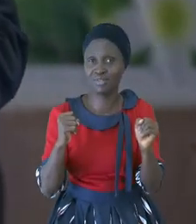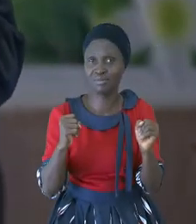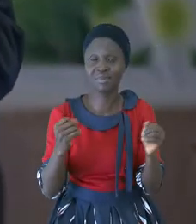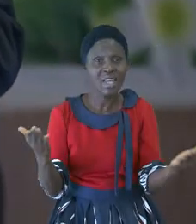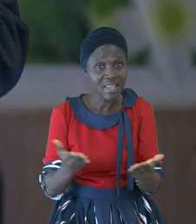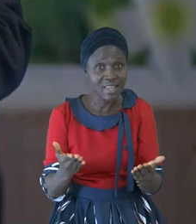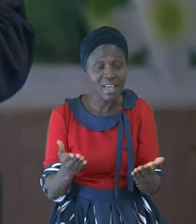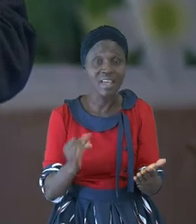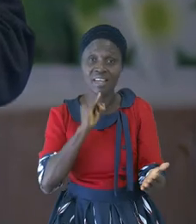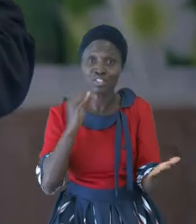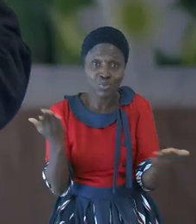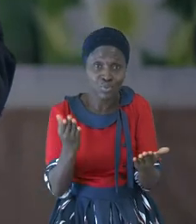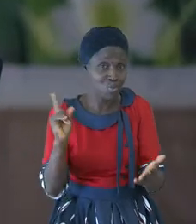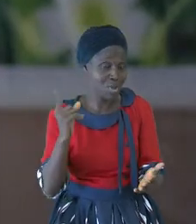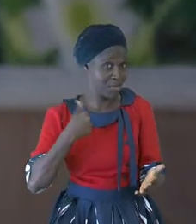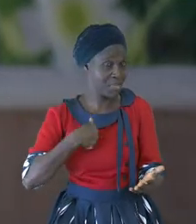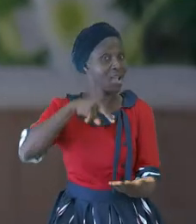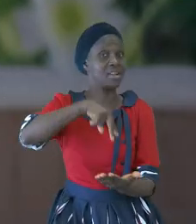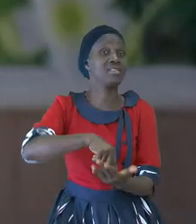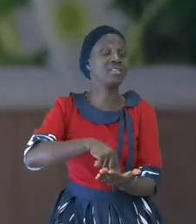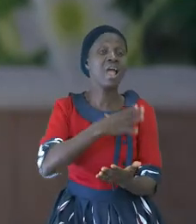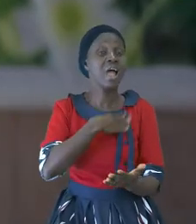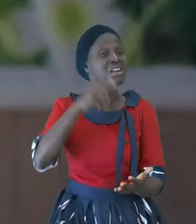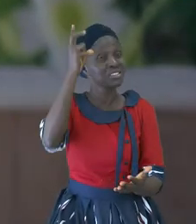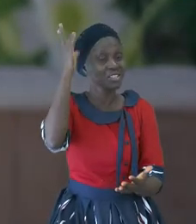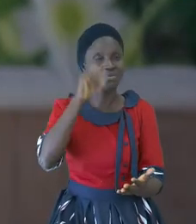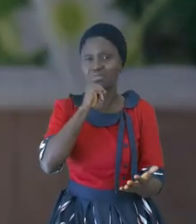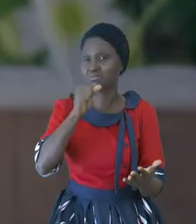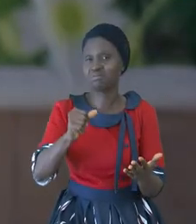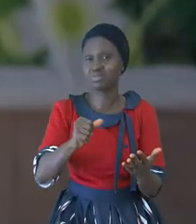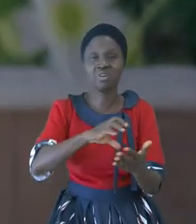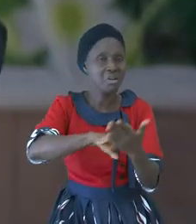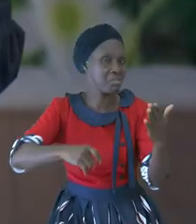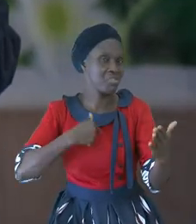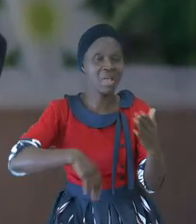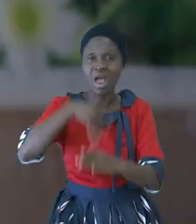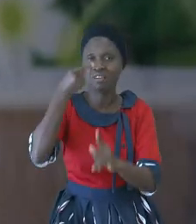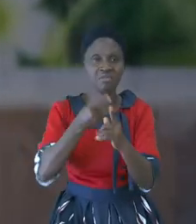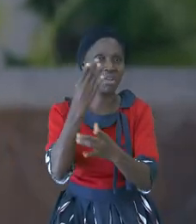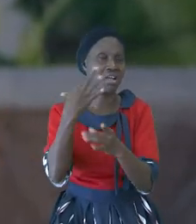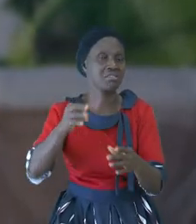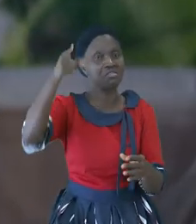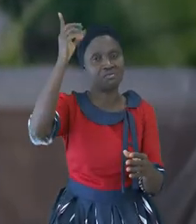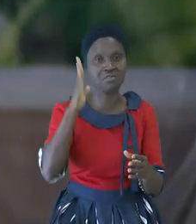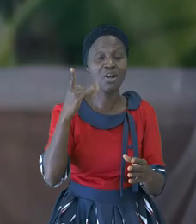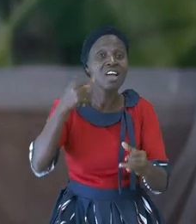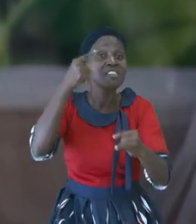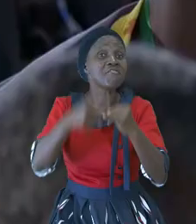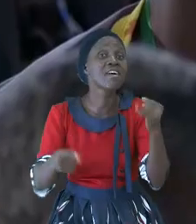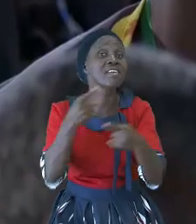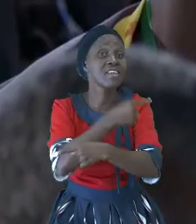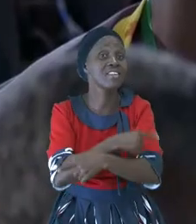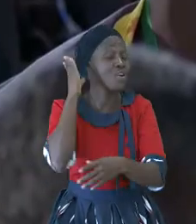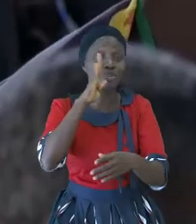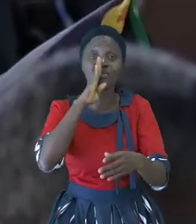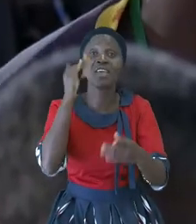I stand, and Satan will not take me away from the hand of God. Your final day will be a day of